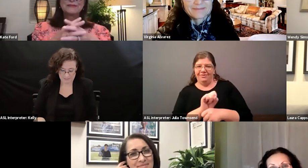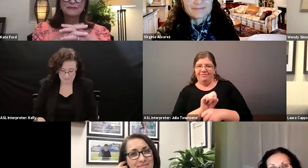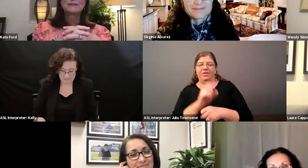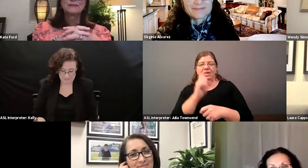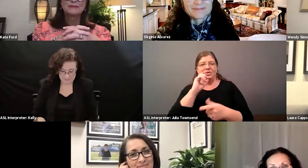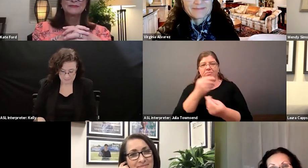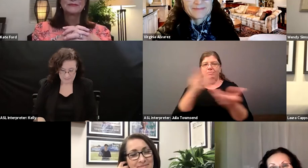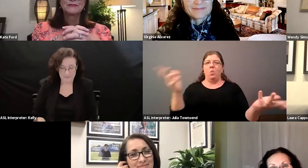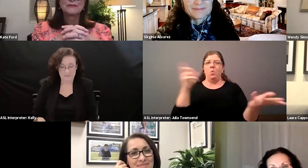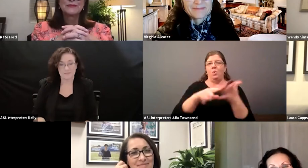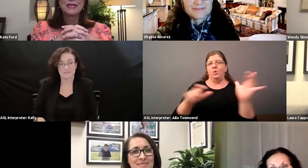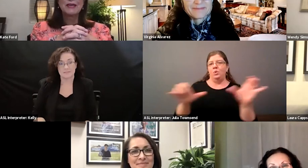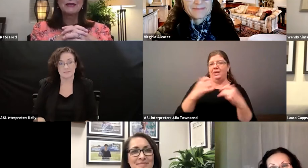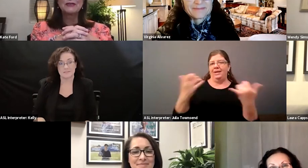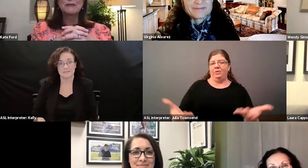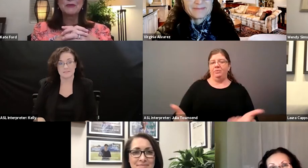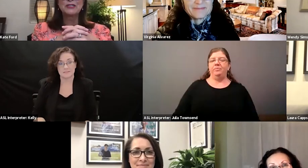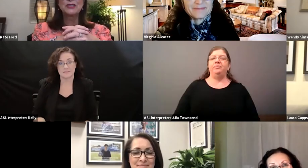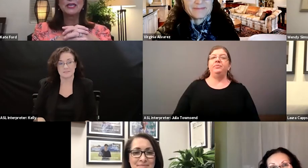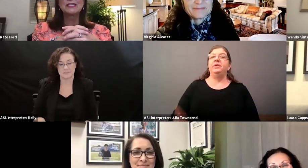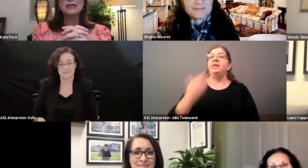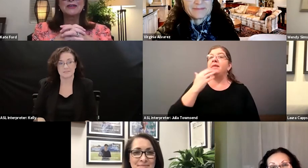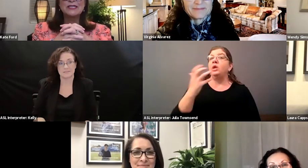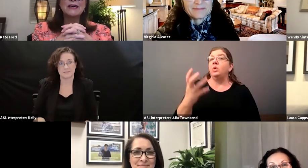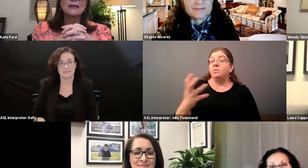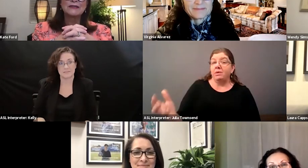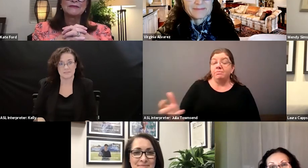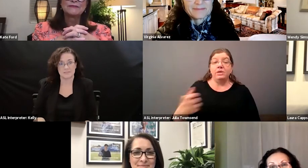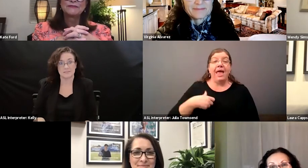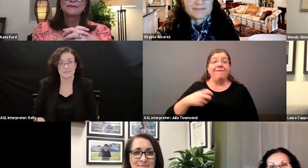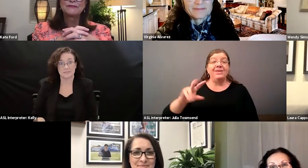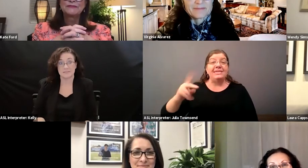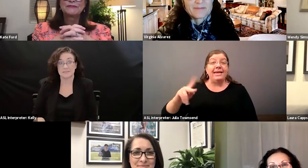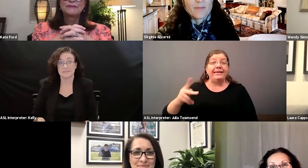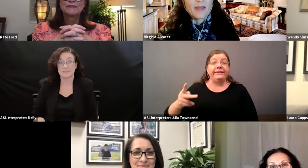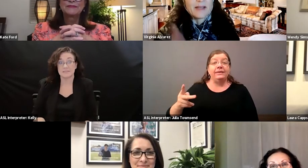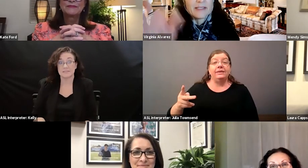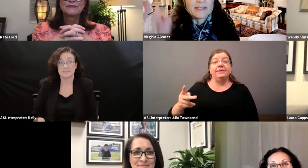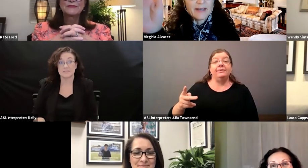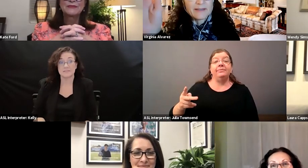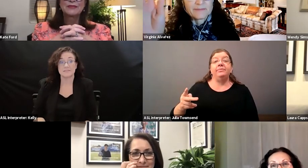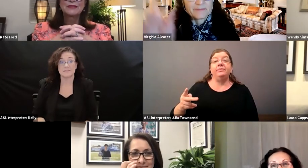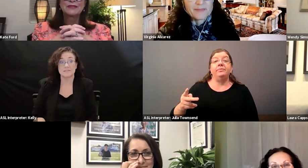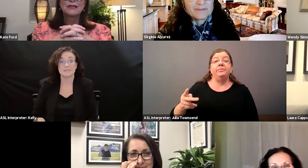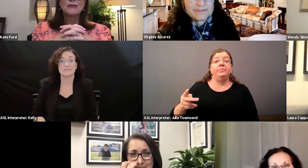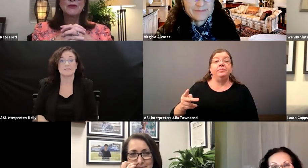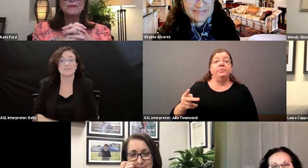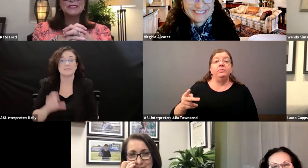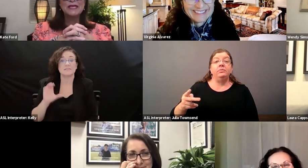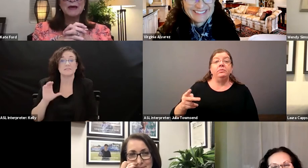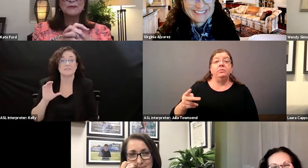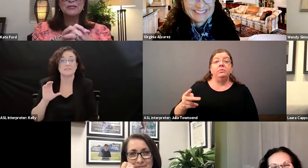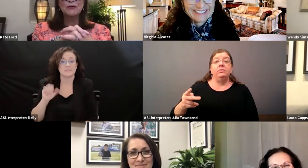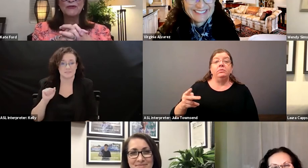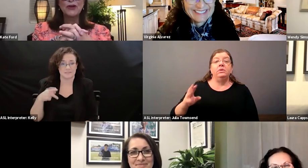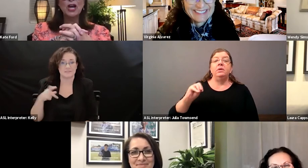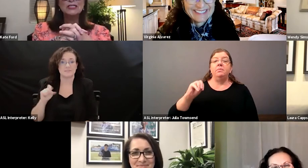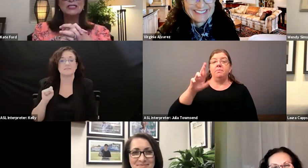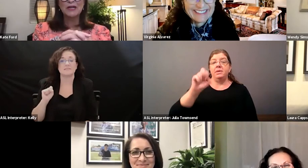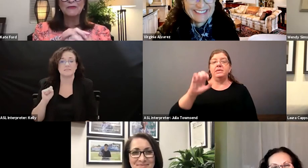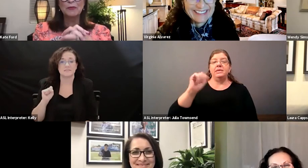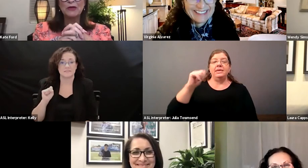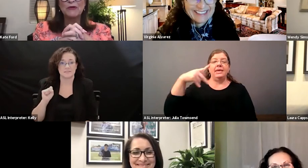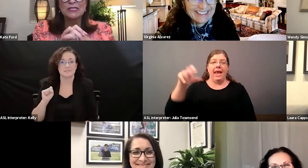the work we're doing here thank you so much is there a second second okay miss caps you were